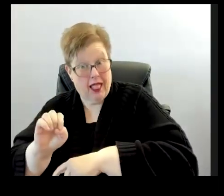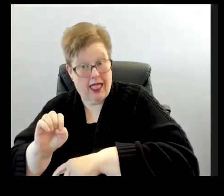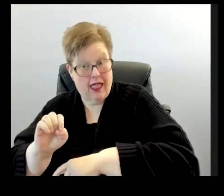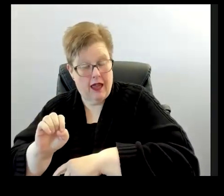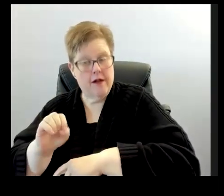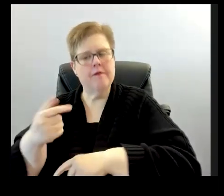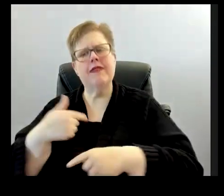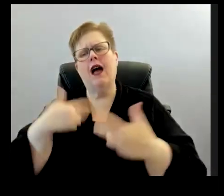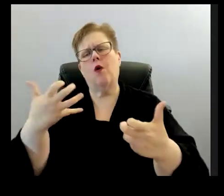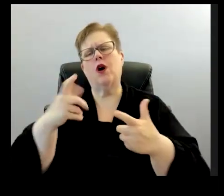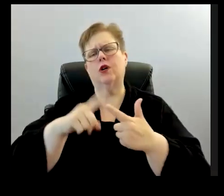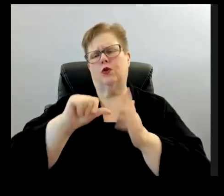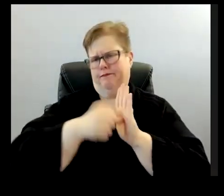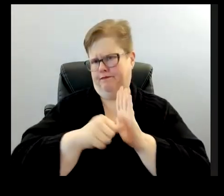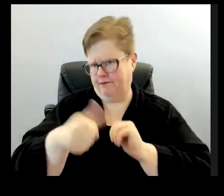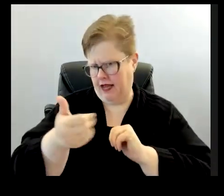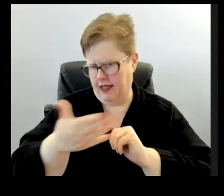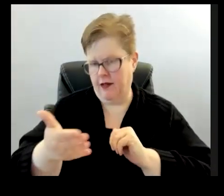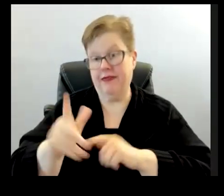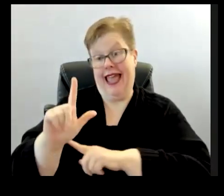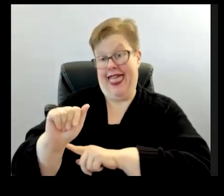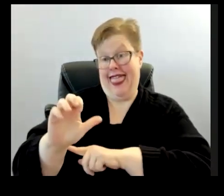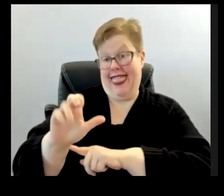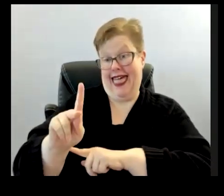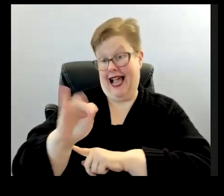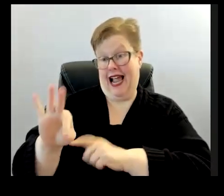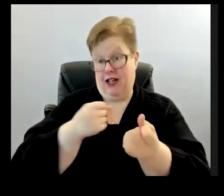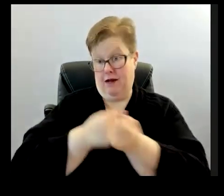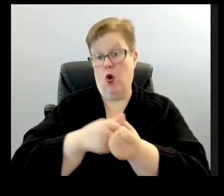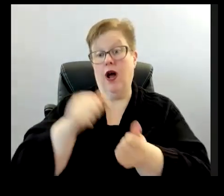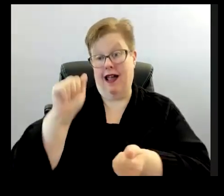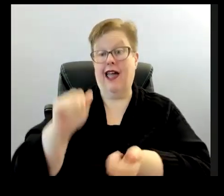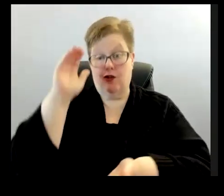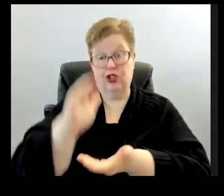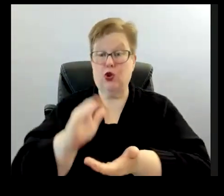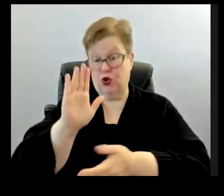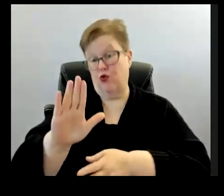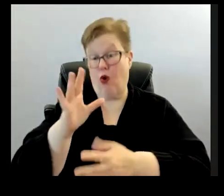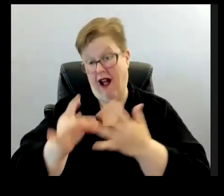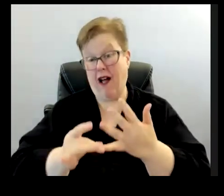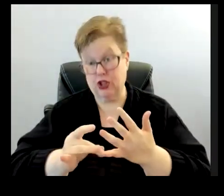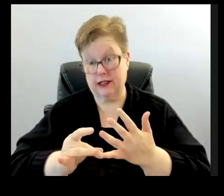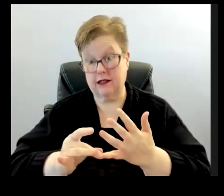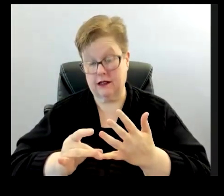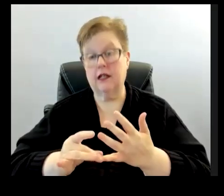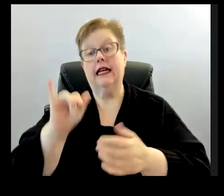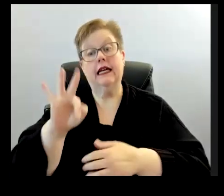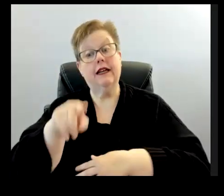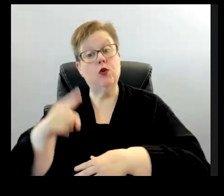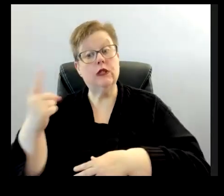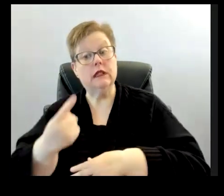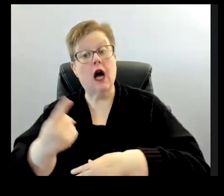And I want to highlight another thing. Lack of support can reduce your options. So if you are